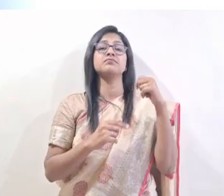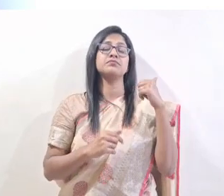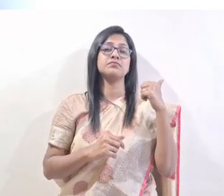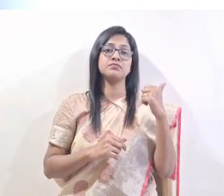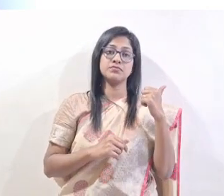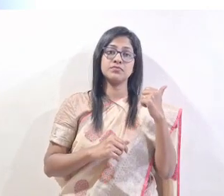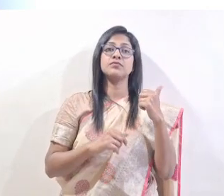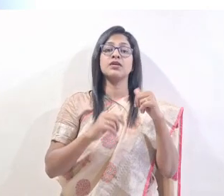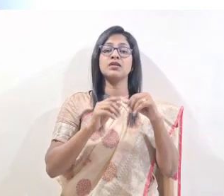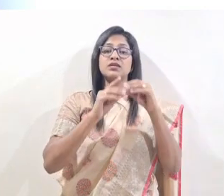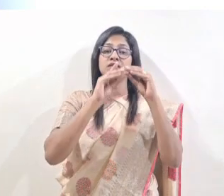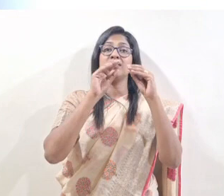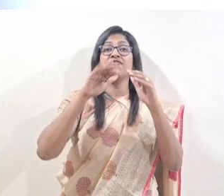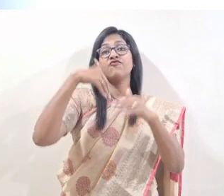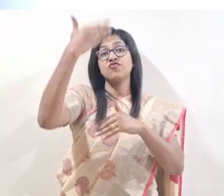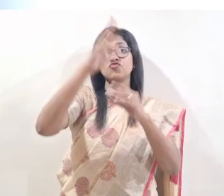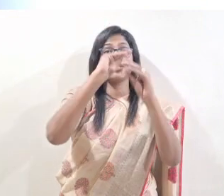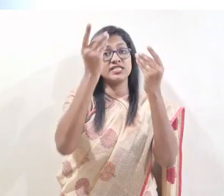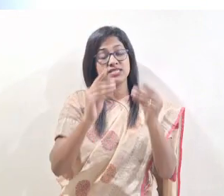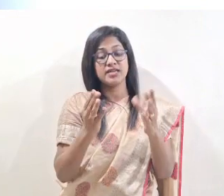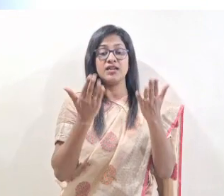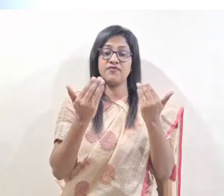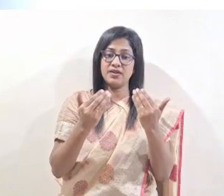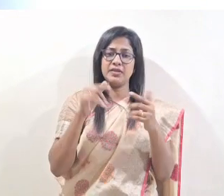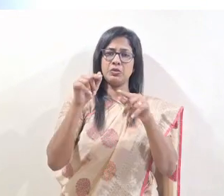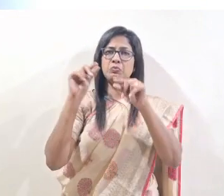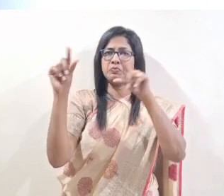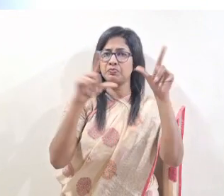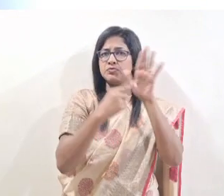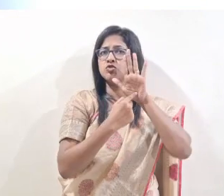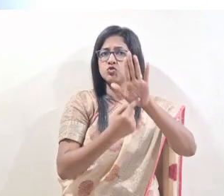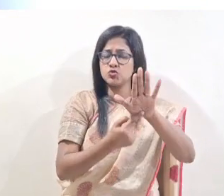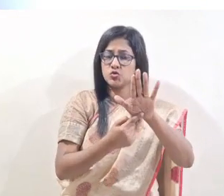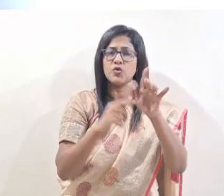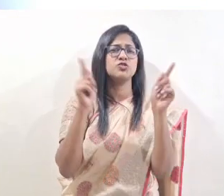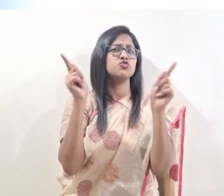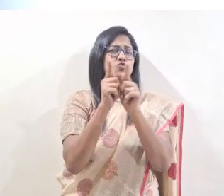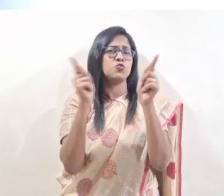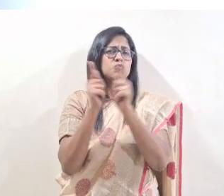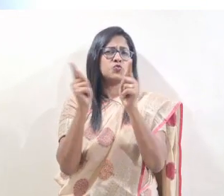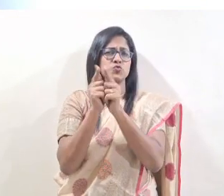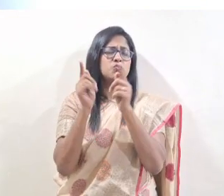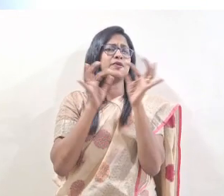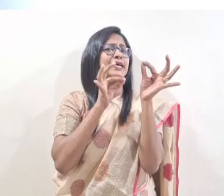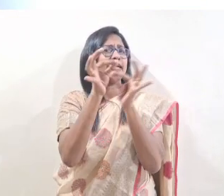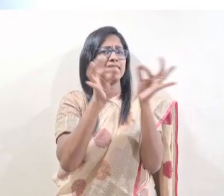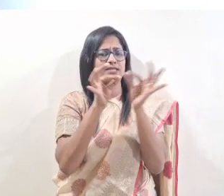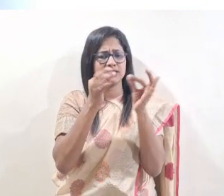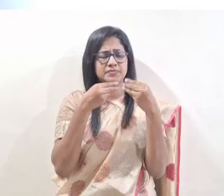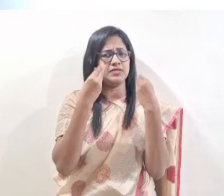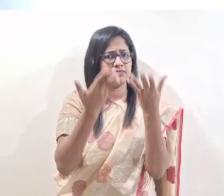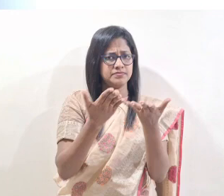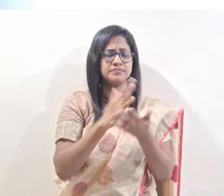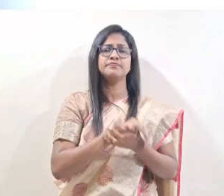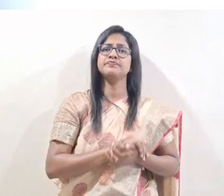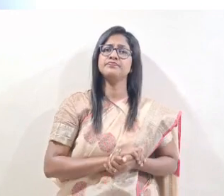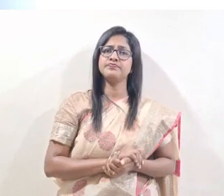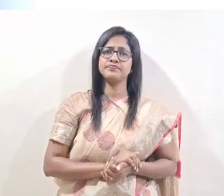the designs of the future. So I'm just going through them, briefly explain them to